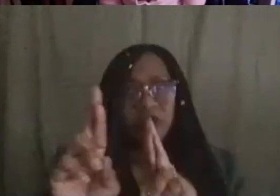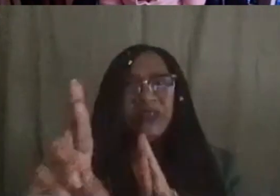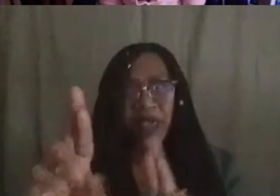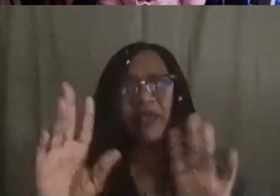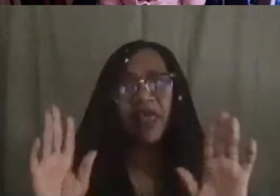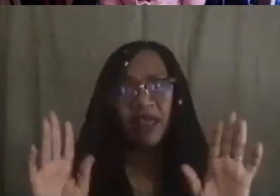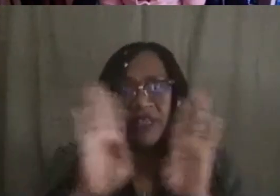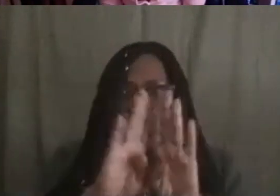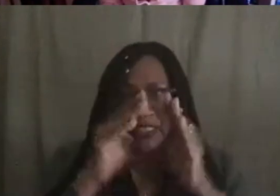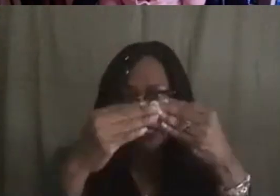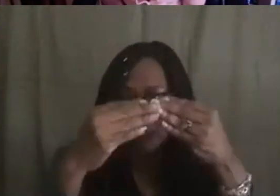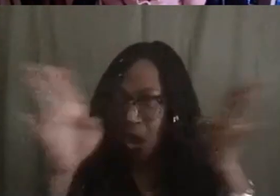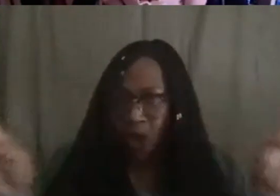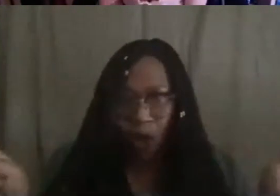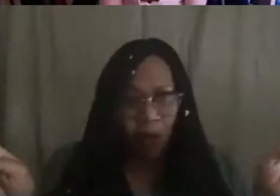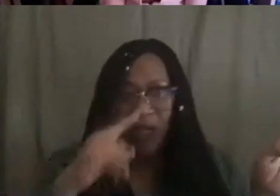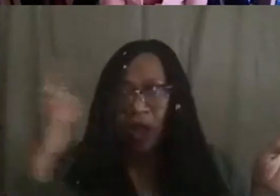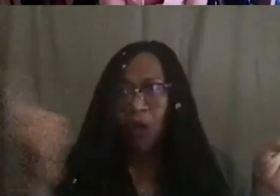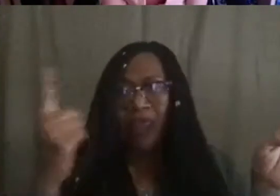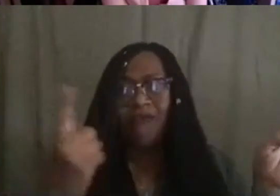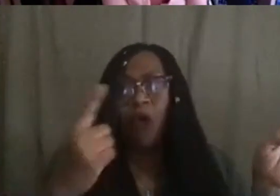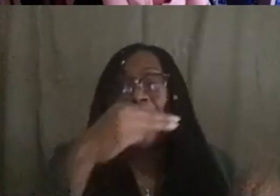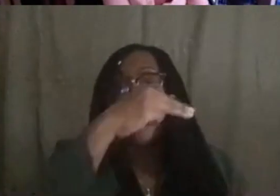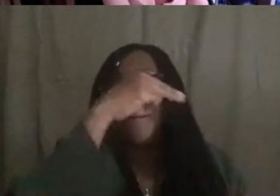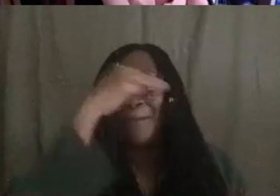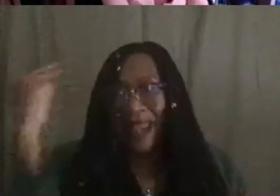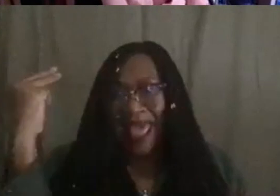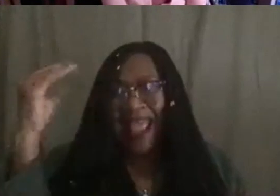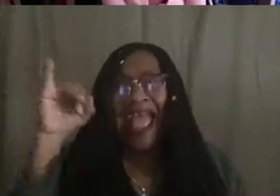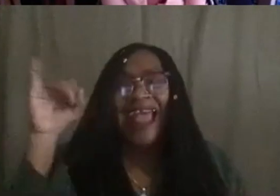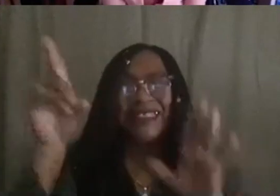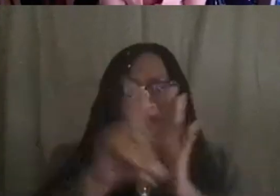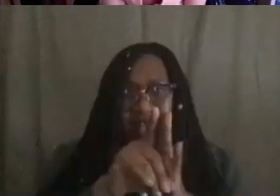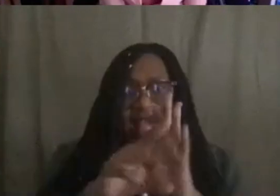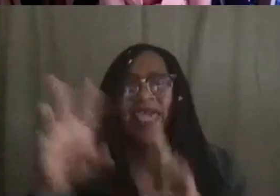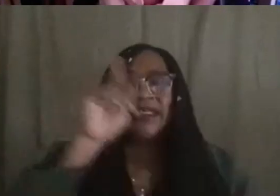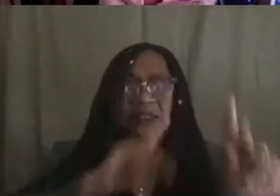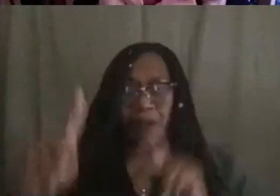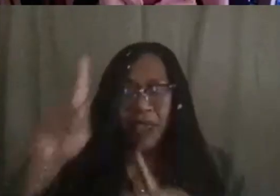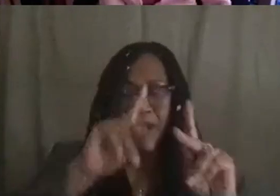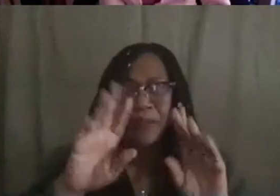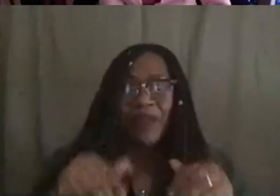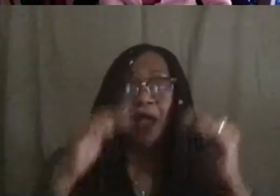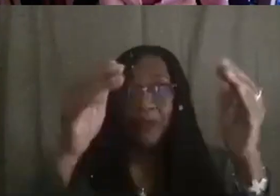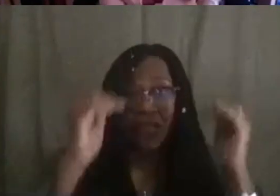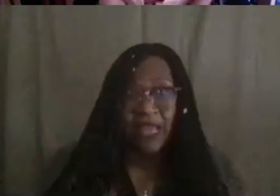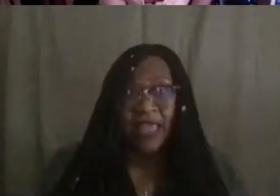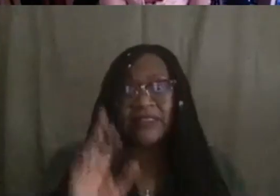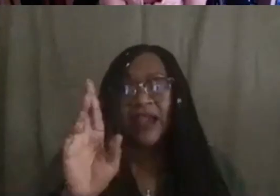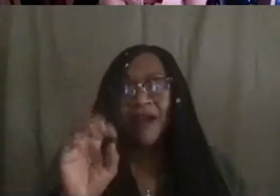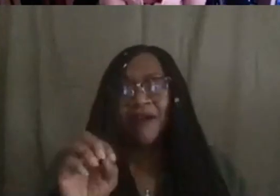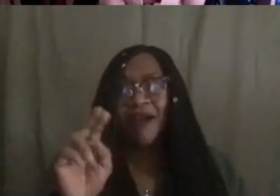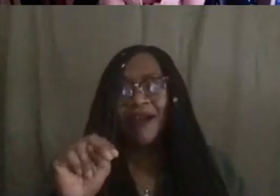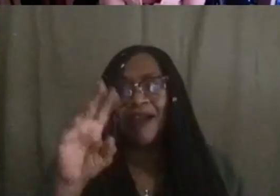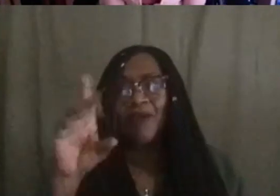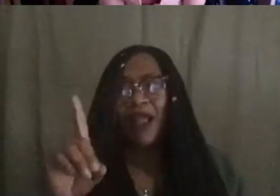is open only for Black identifying persons. The next roundtable, we're going to kind of continue this discussion, but it's going to branch out into